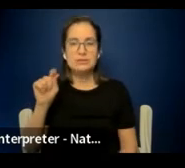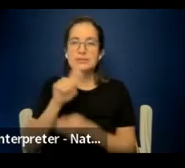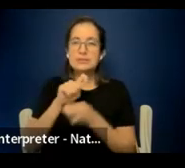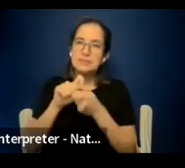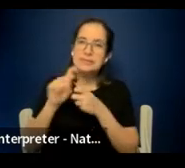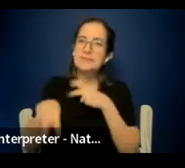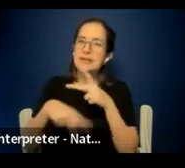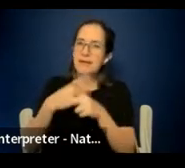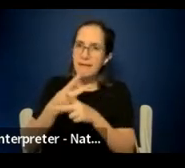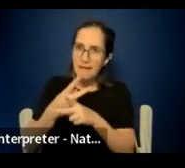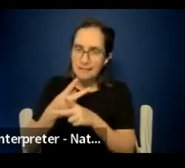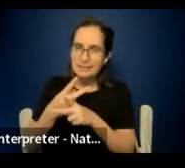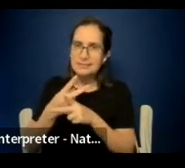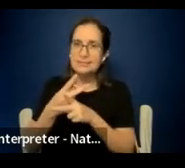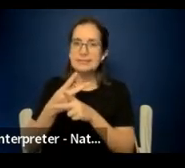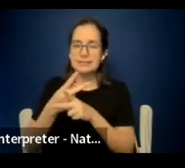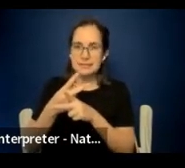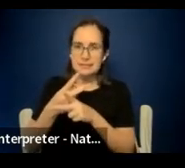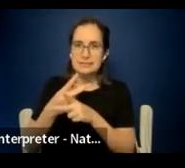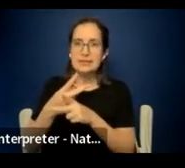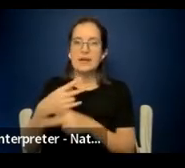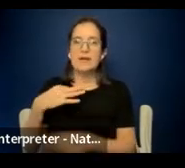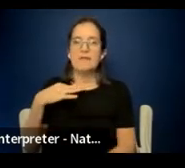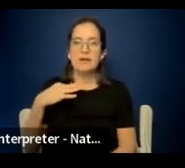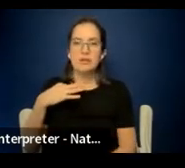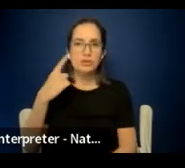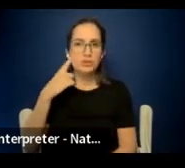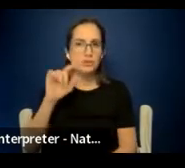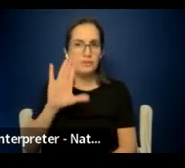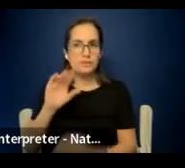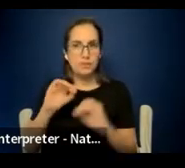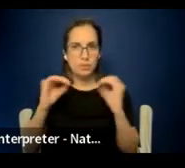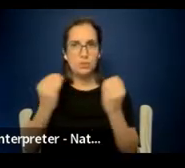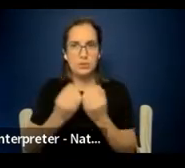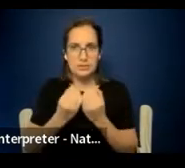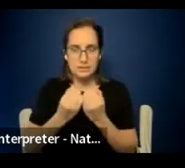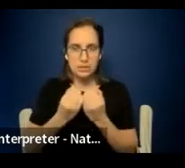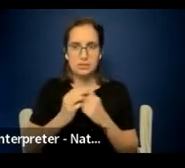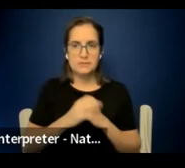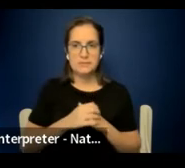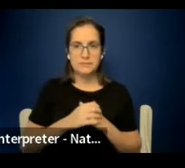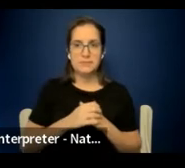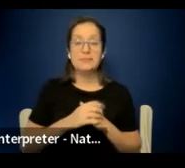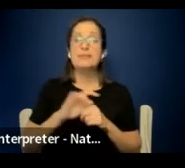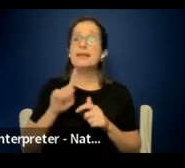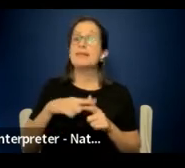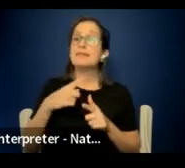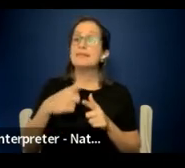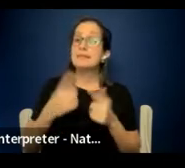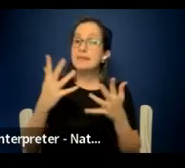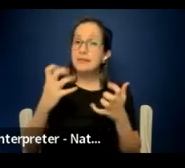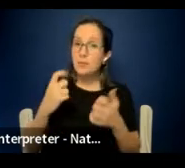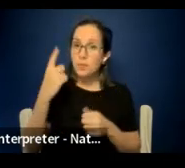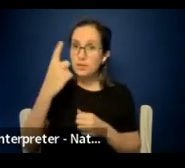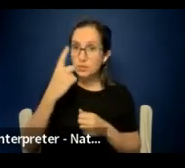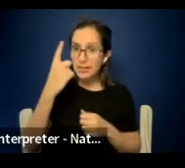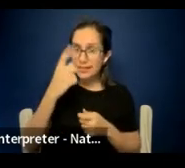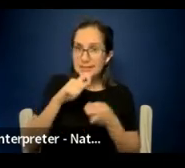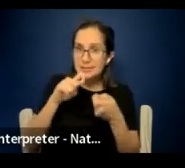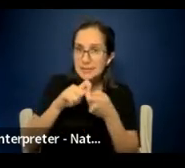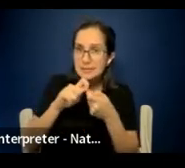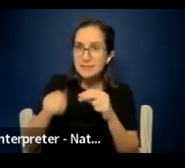volunteer, a specific bucket of volunteers at your organization. And then I want you to think specifically